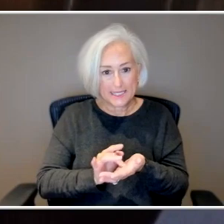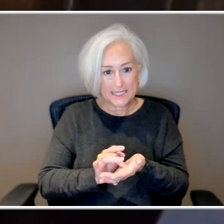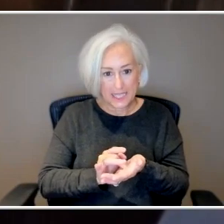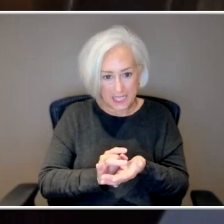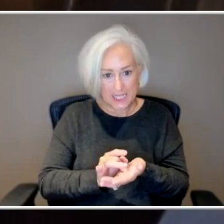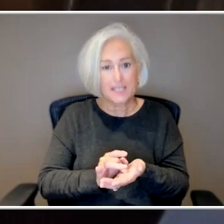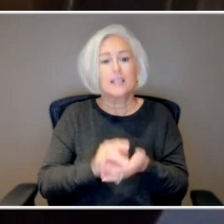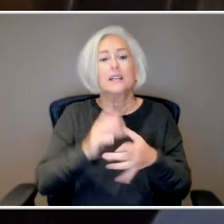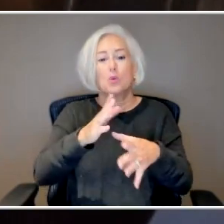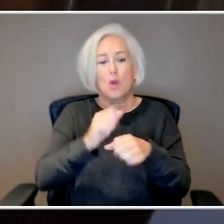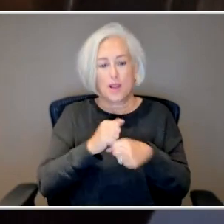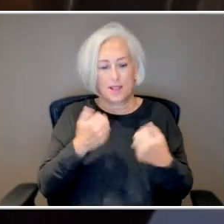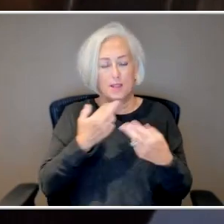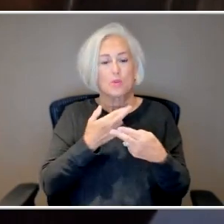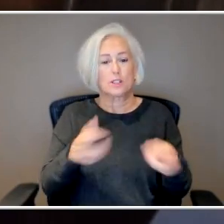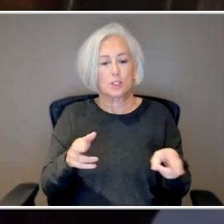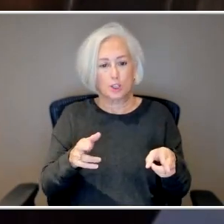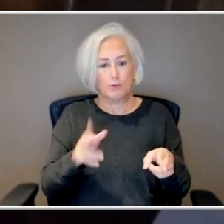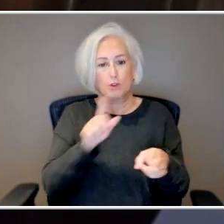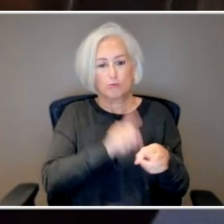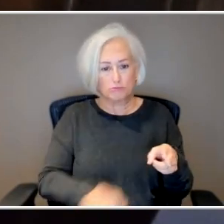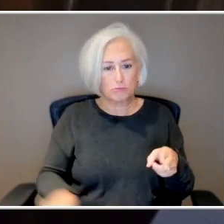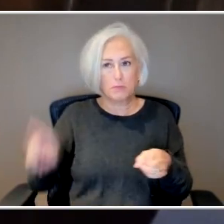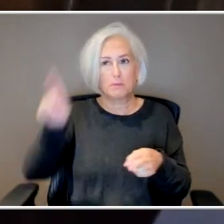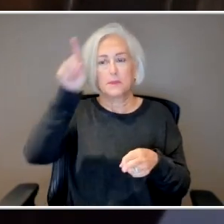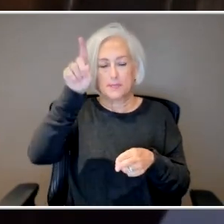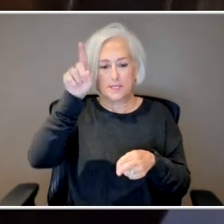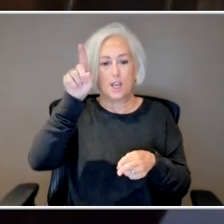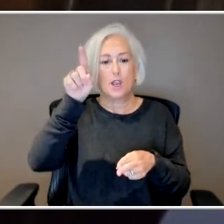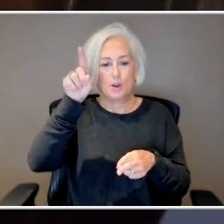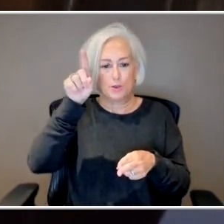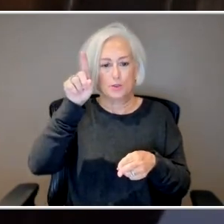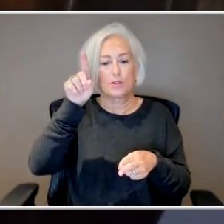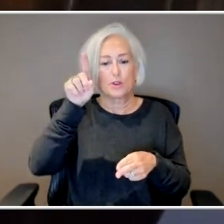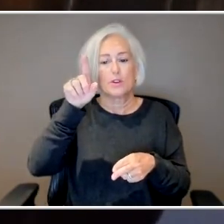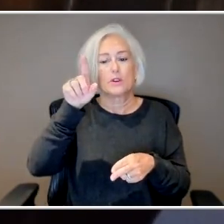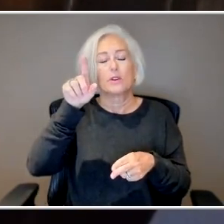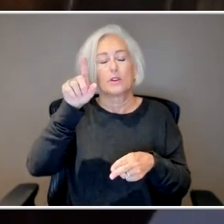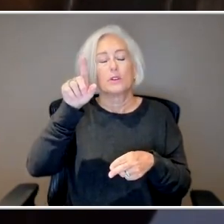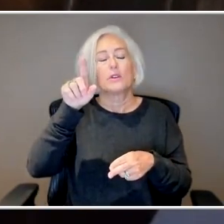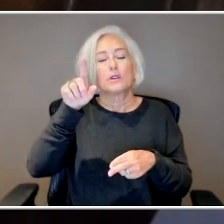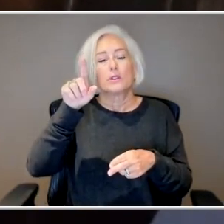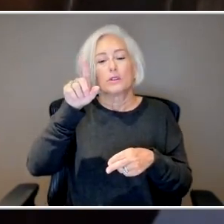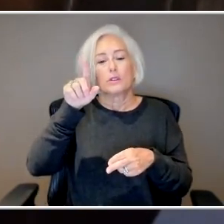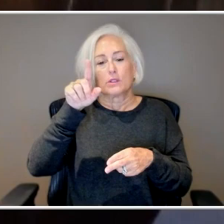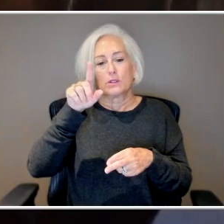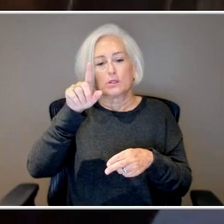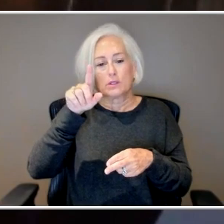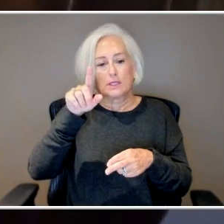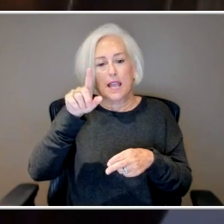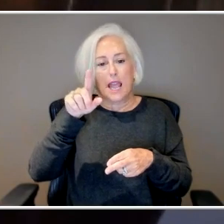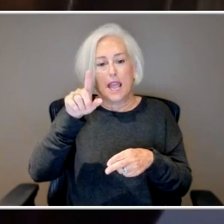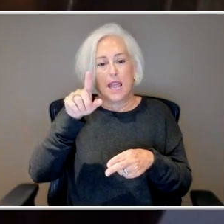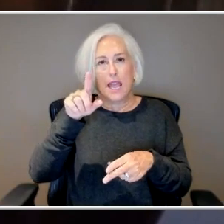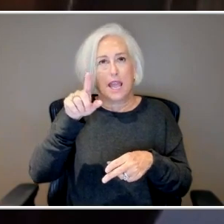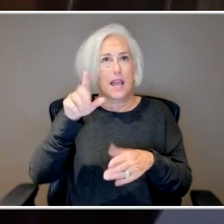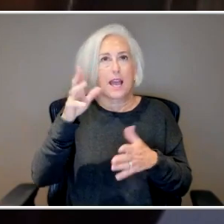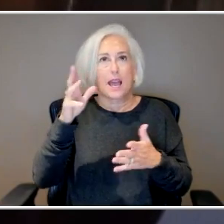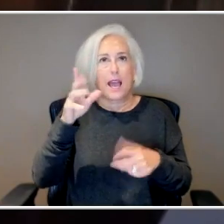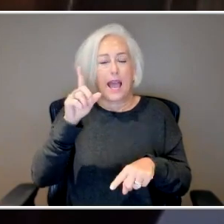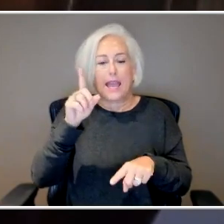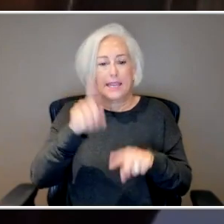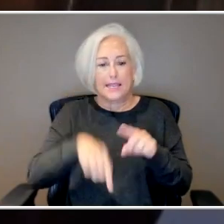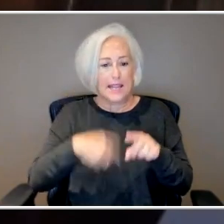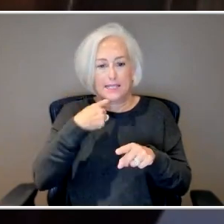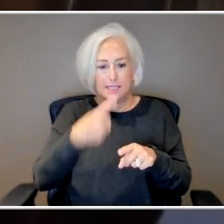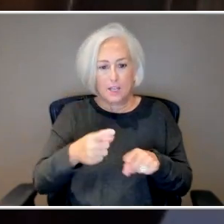room, I was up on the floor, and I cannot tell you the